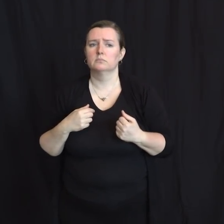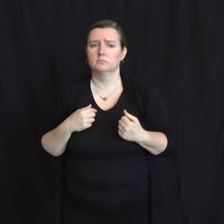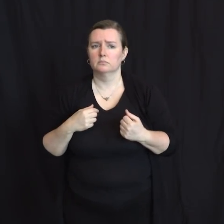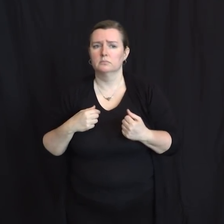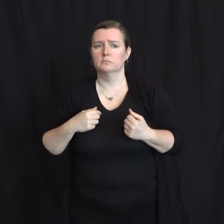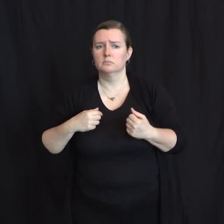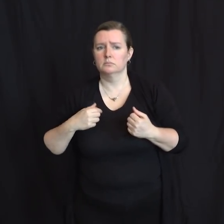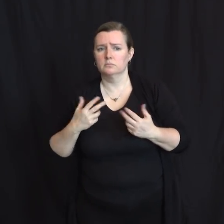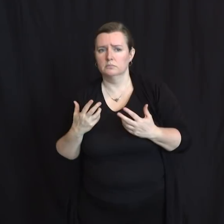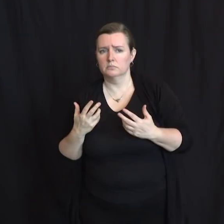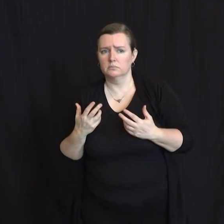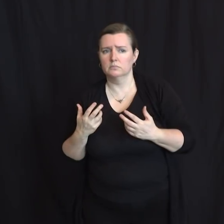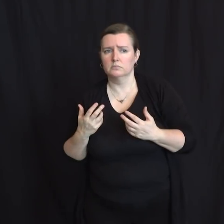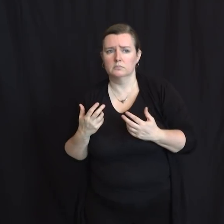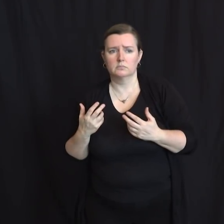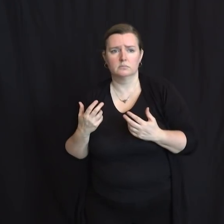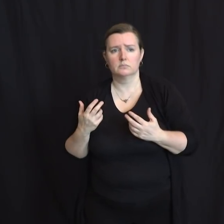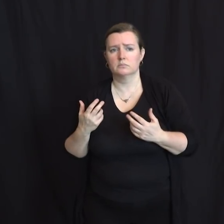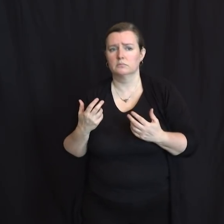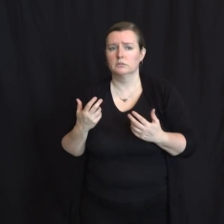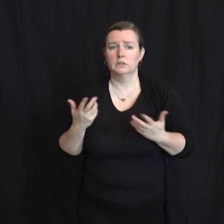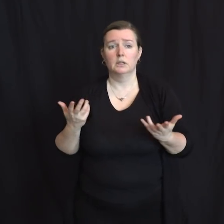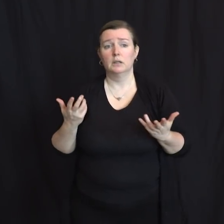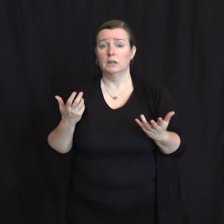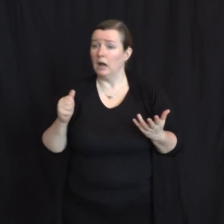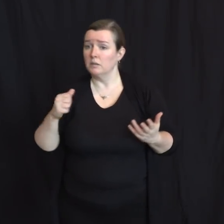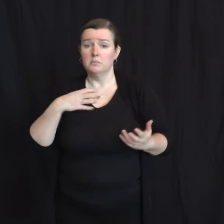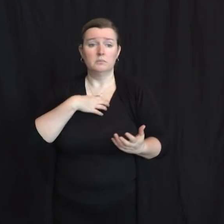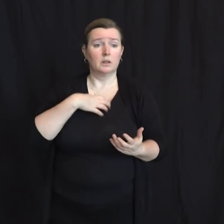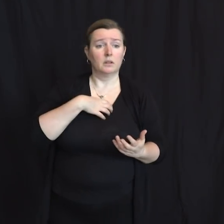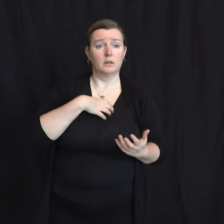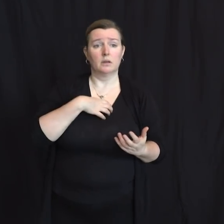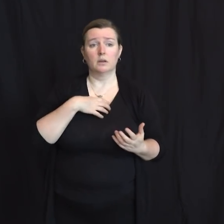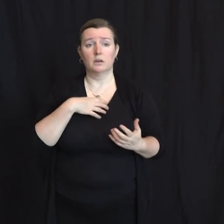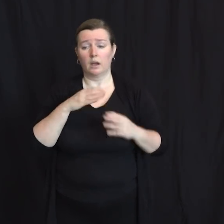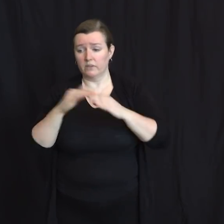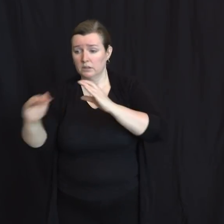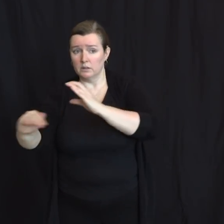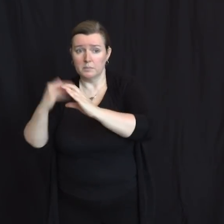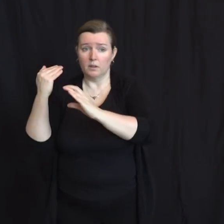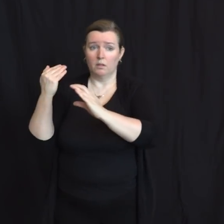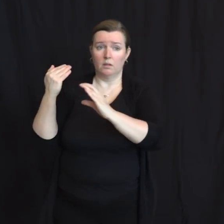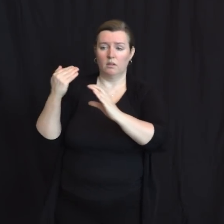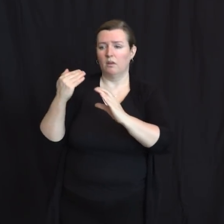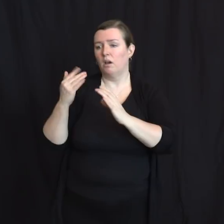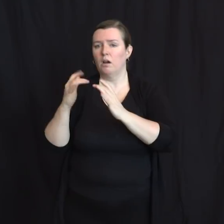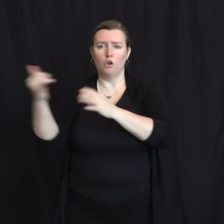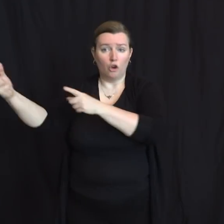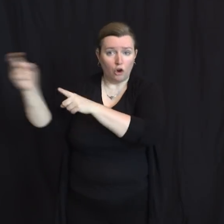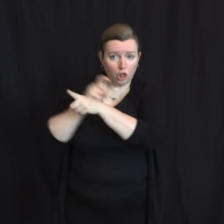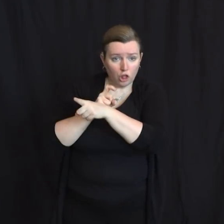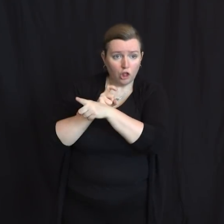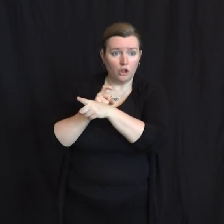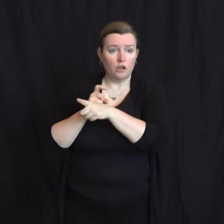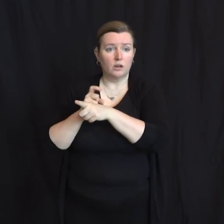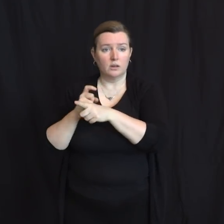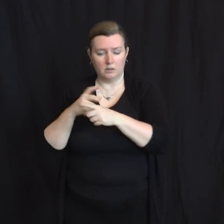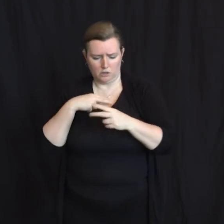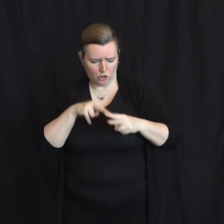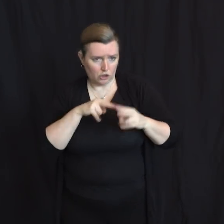any emails and complaints from on our complaint hotline that don't seem